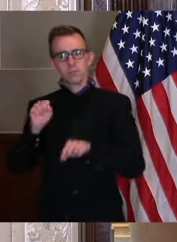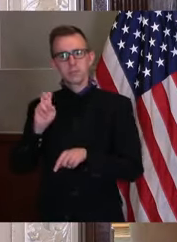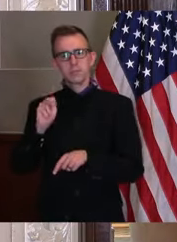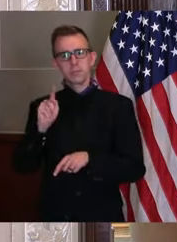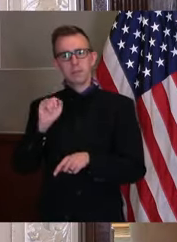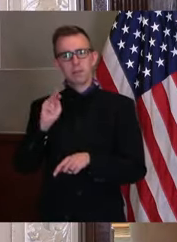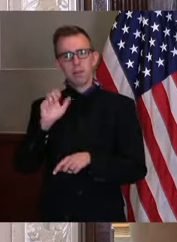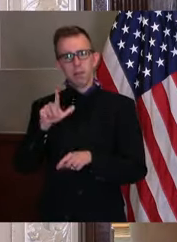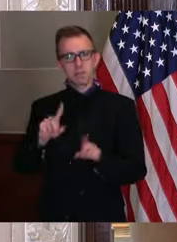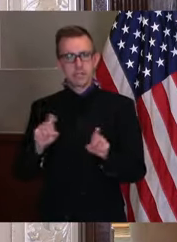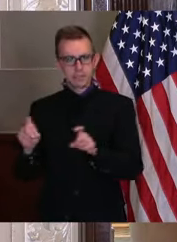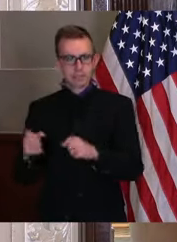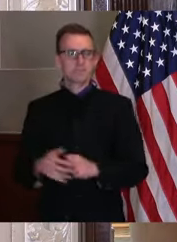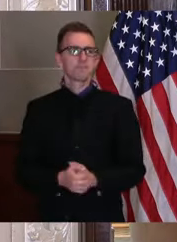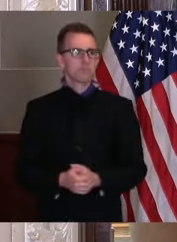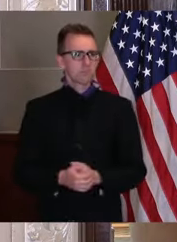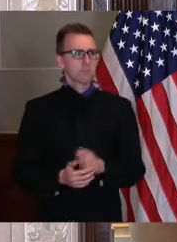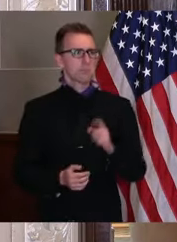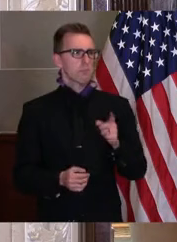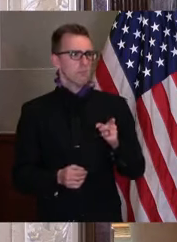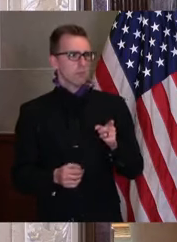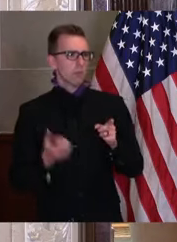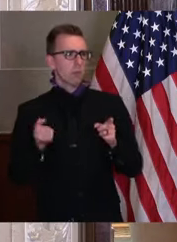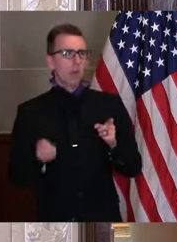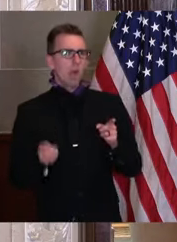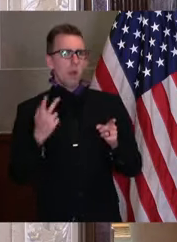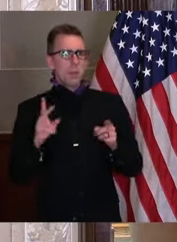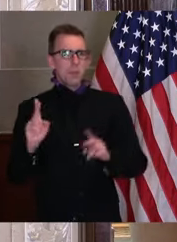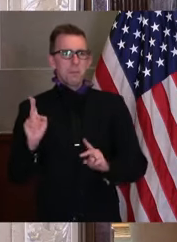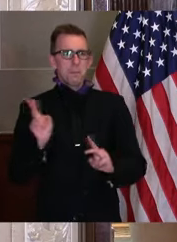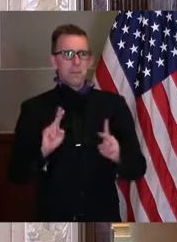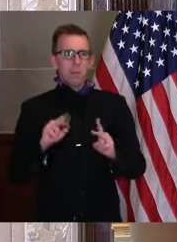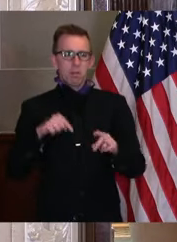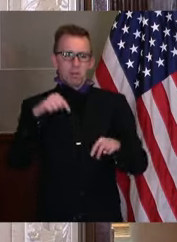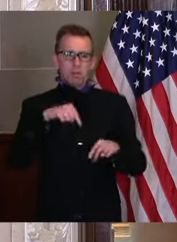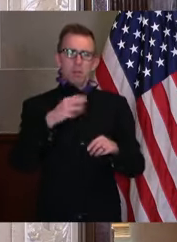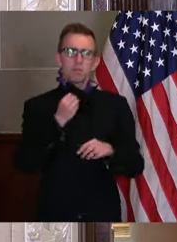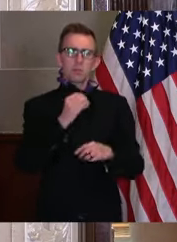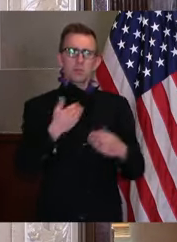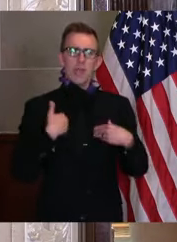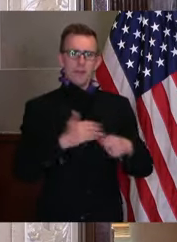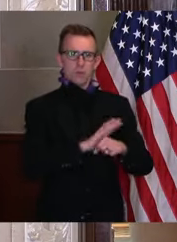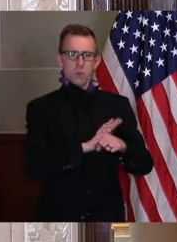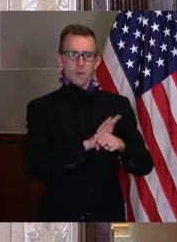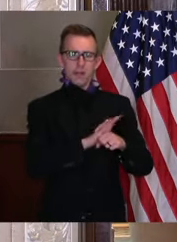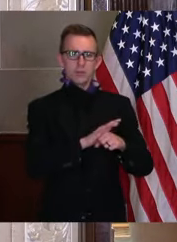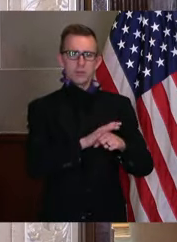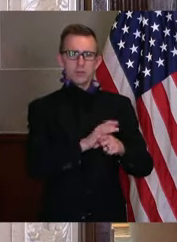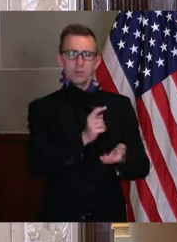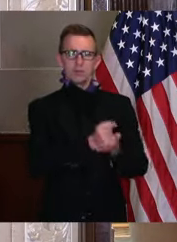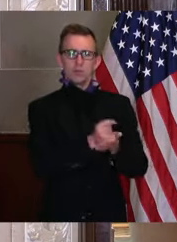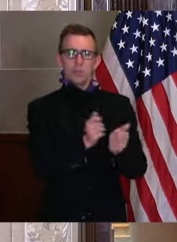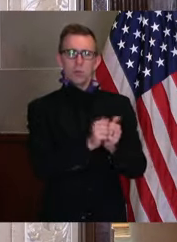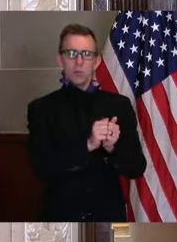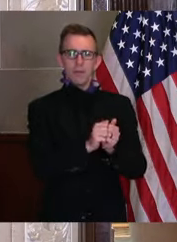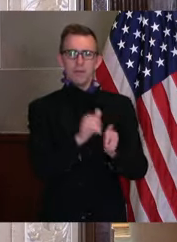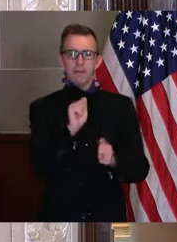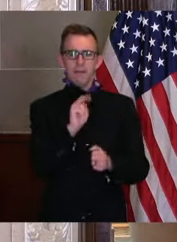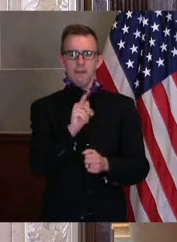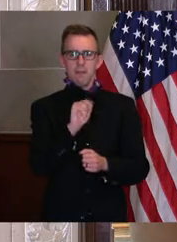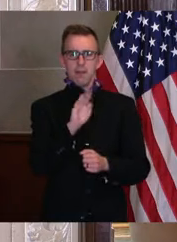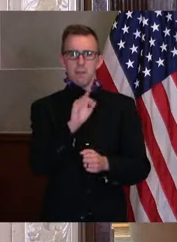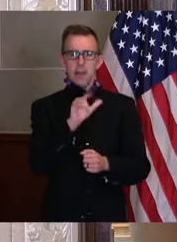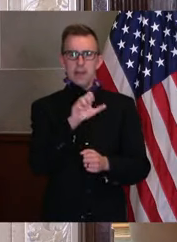prevalence studies. And then how many people in Missouri that have COVID-19 have been treated with COVID-19